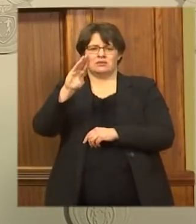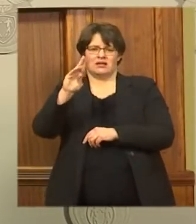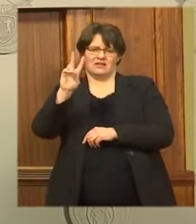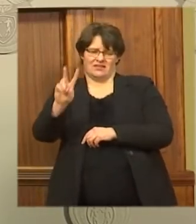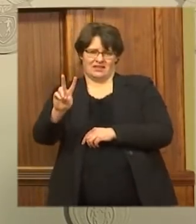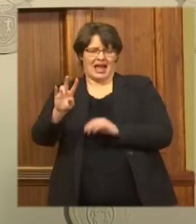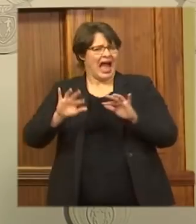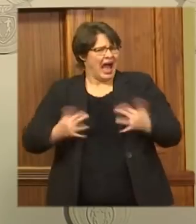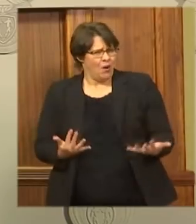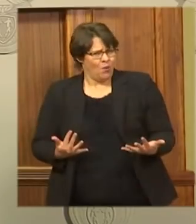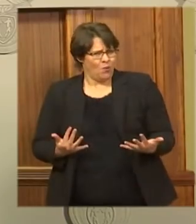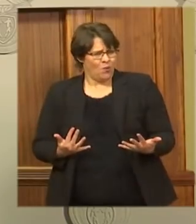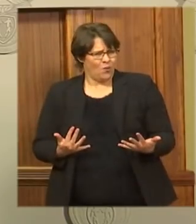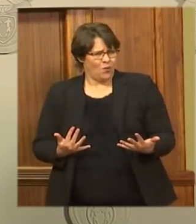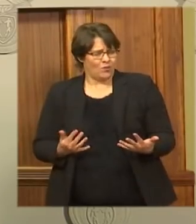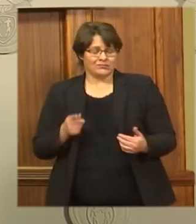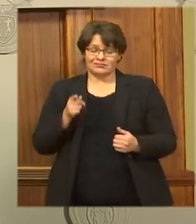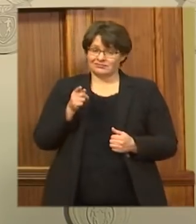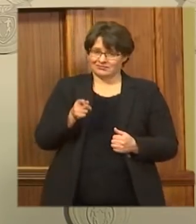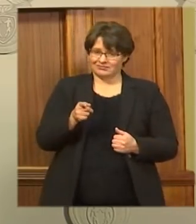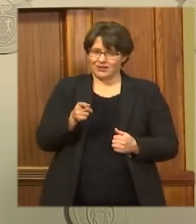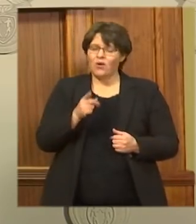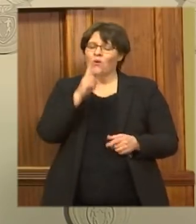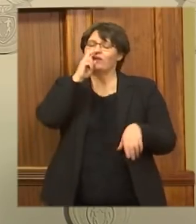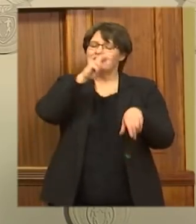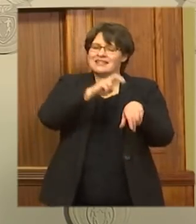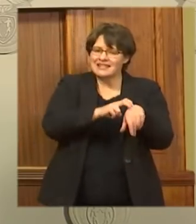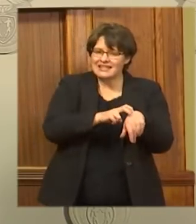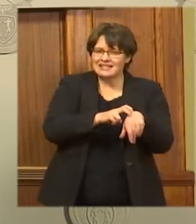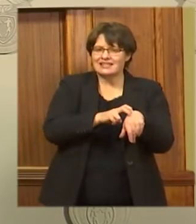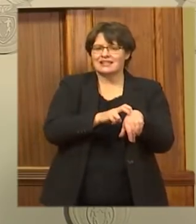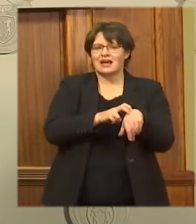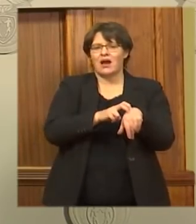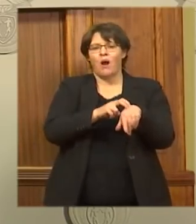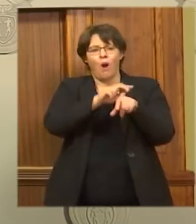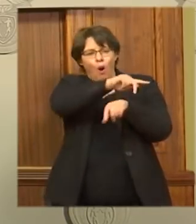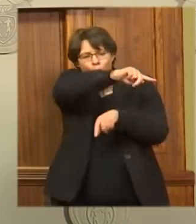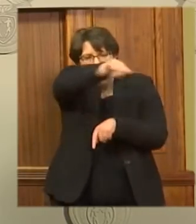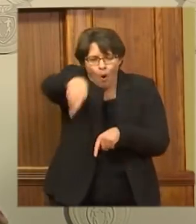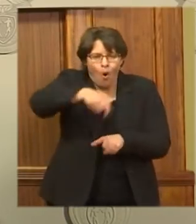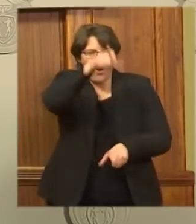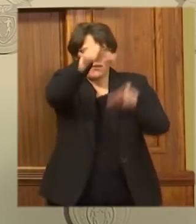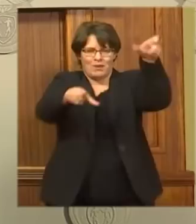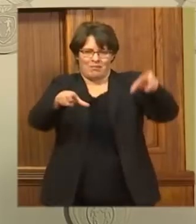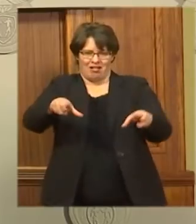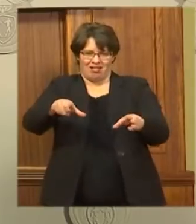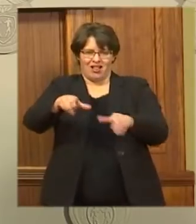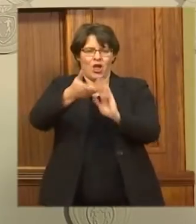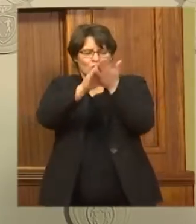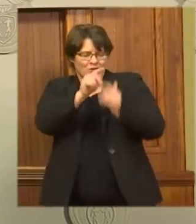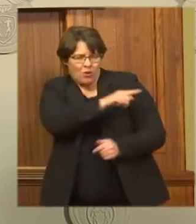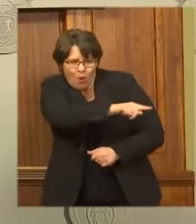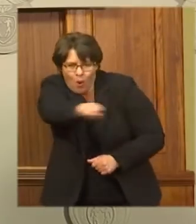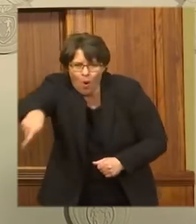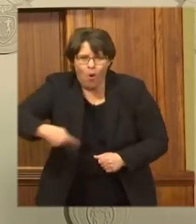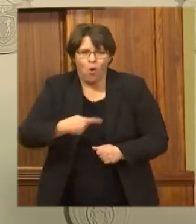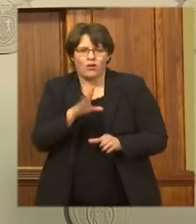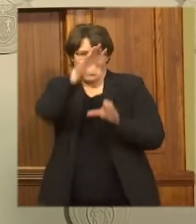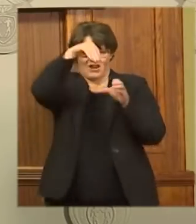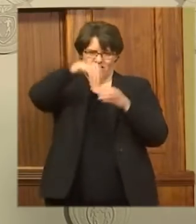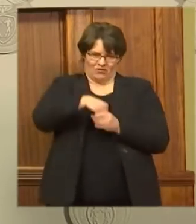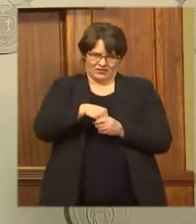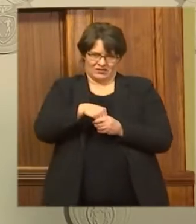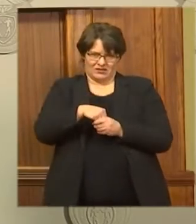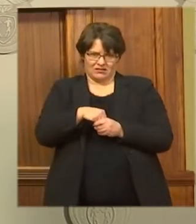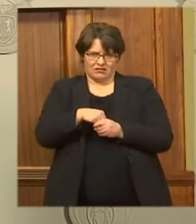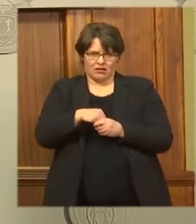the involvement and support of our entire society. If we are serious about